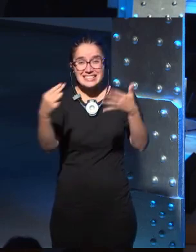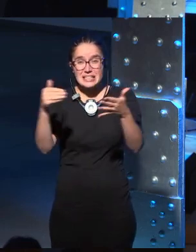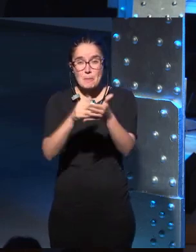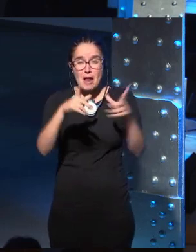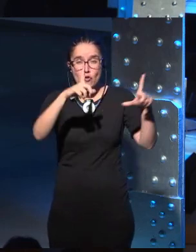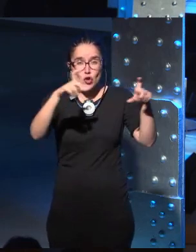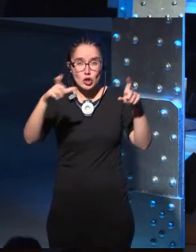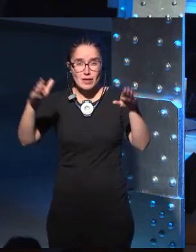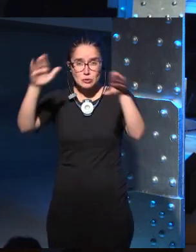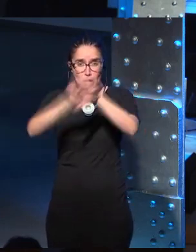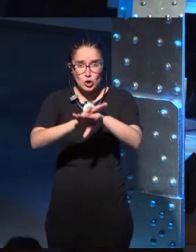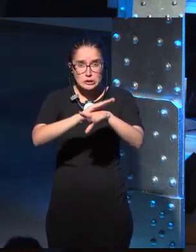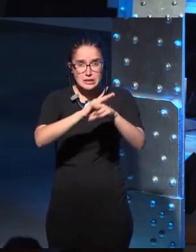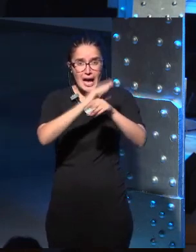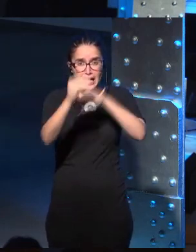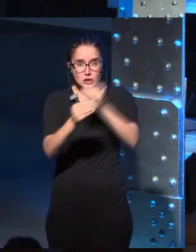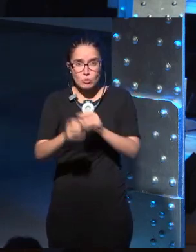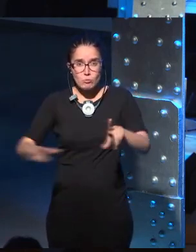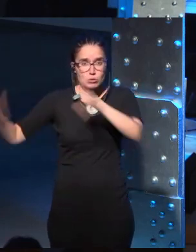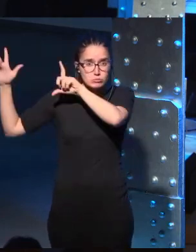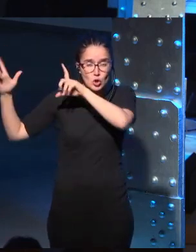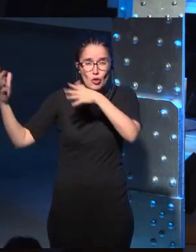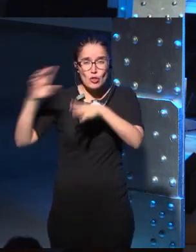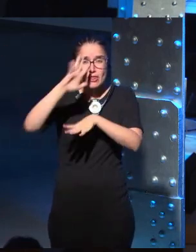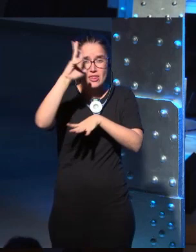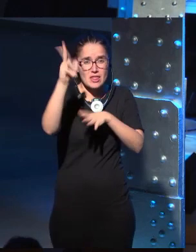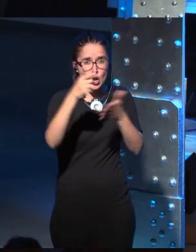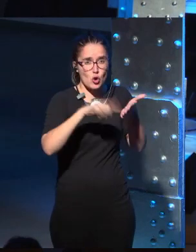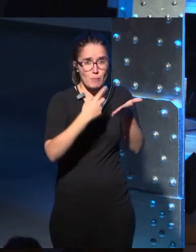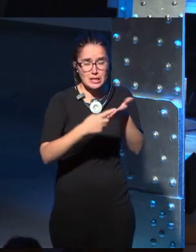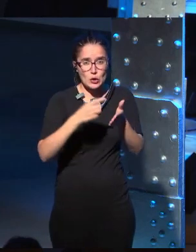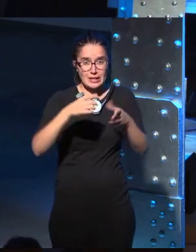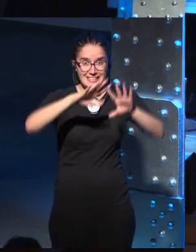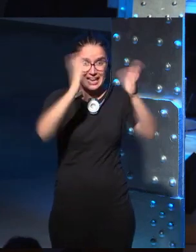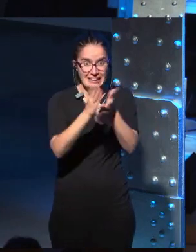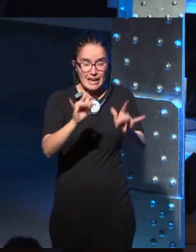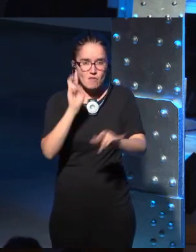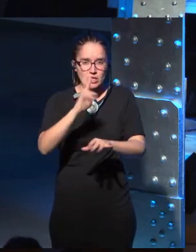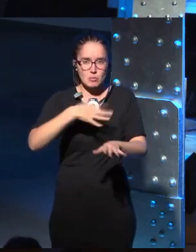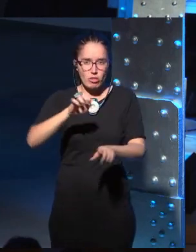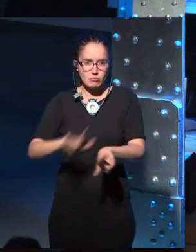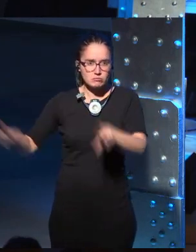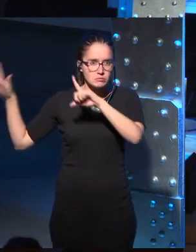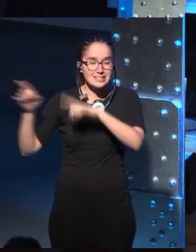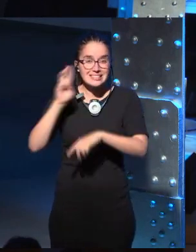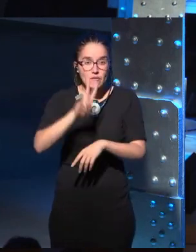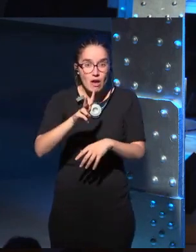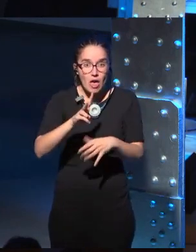is the whole sky as you can see it from the Earth. And now you see that the Milky Way looks a bit